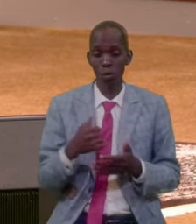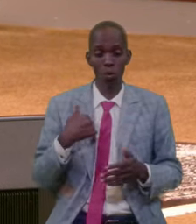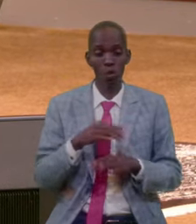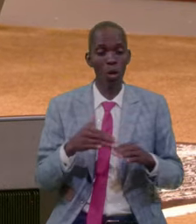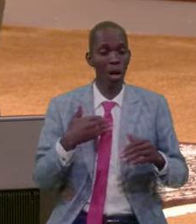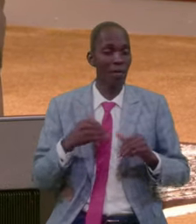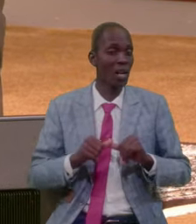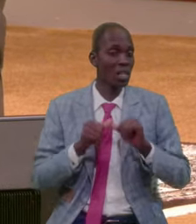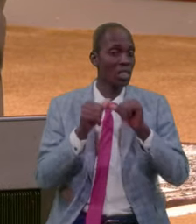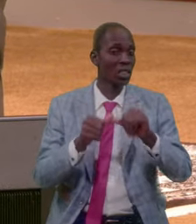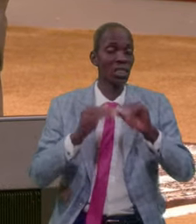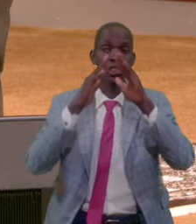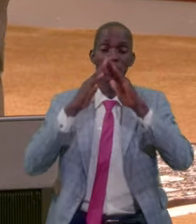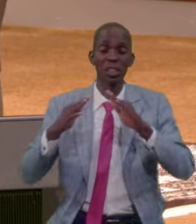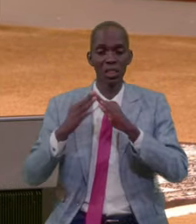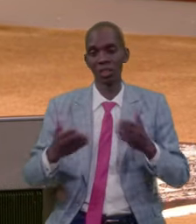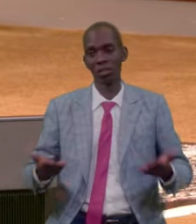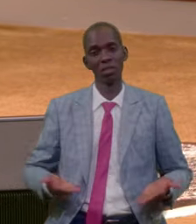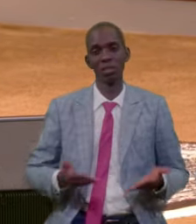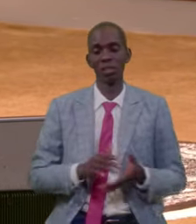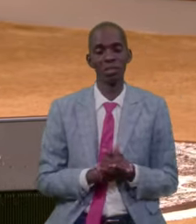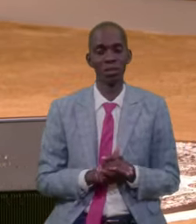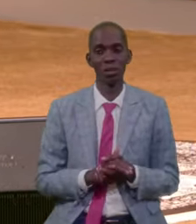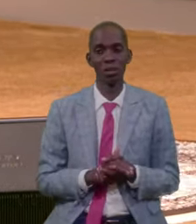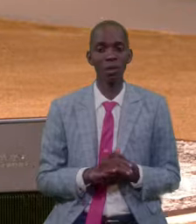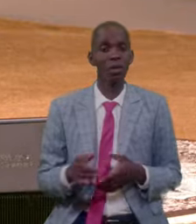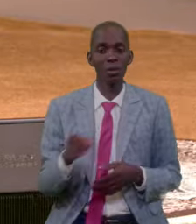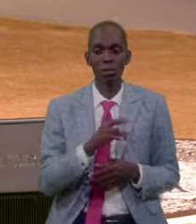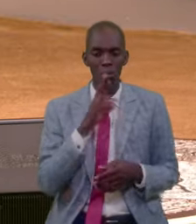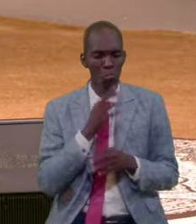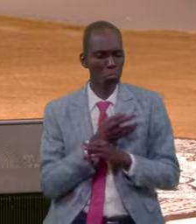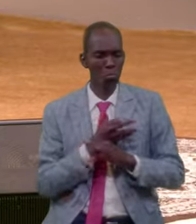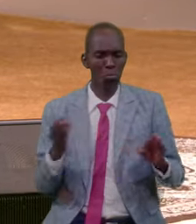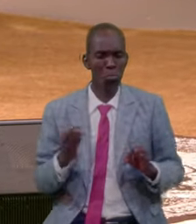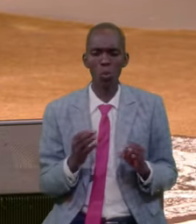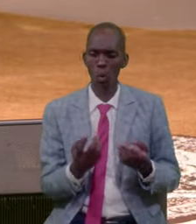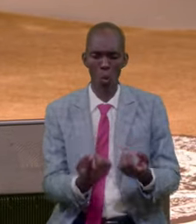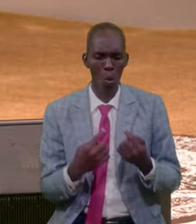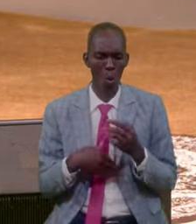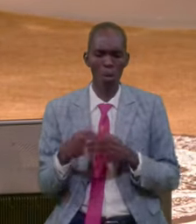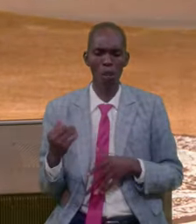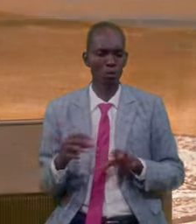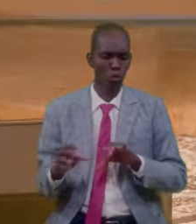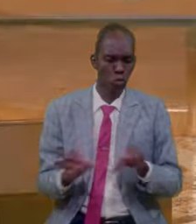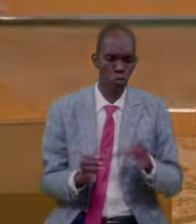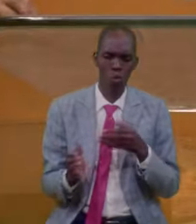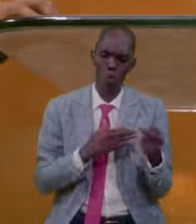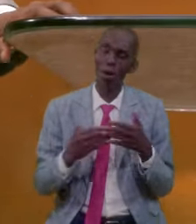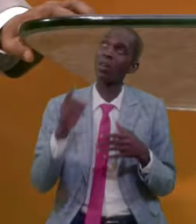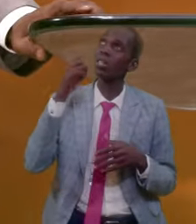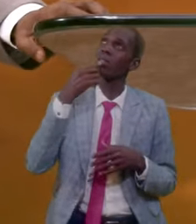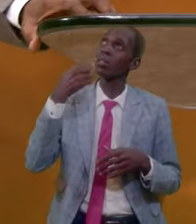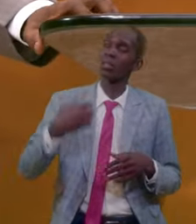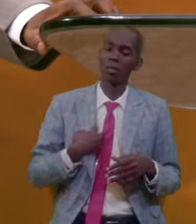one to come. They're free. They come out. They do what the Lord wants them to do, reproach or